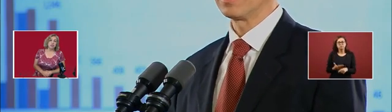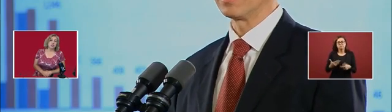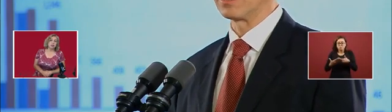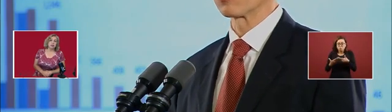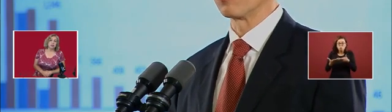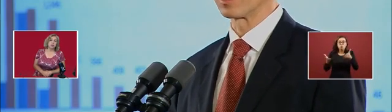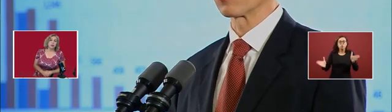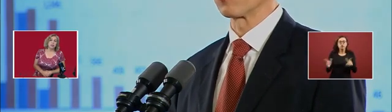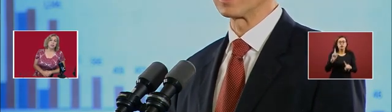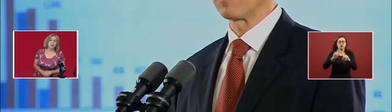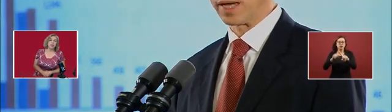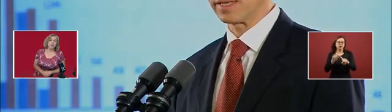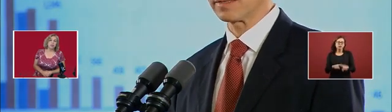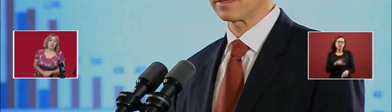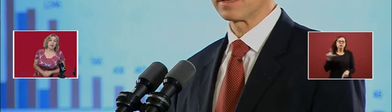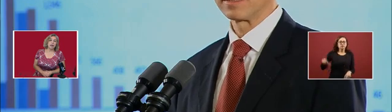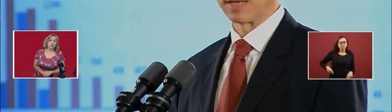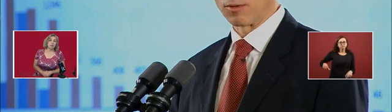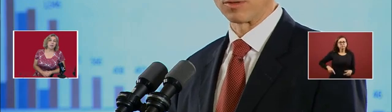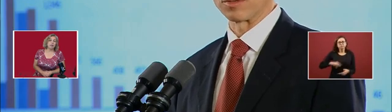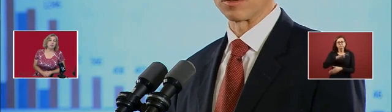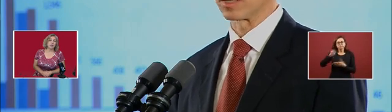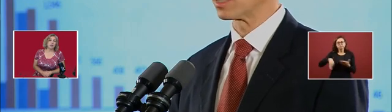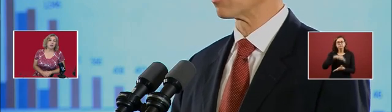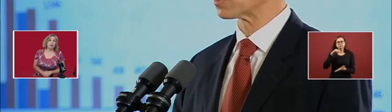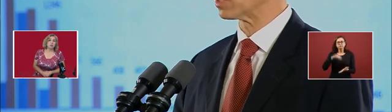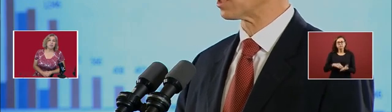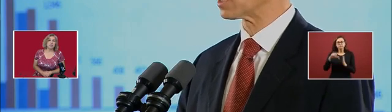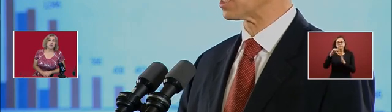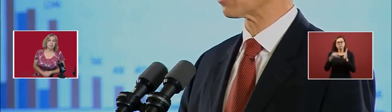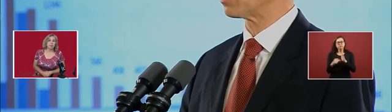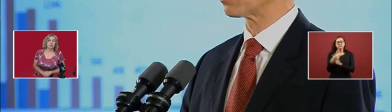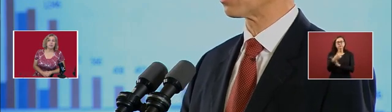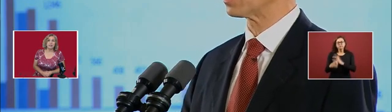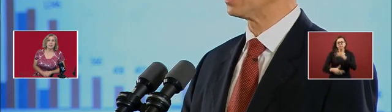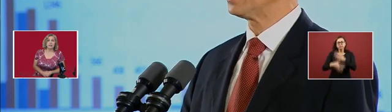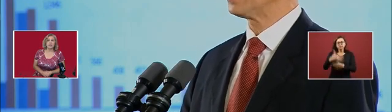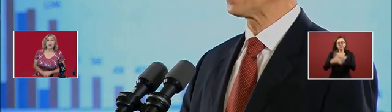the humid areas. And the prevention is